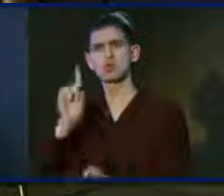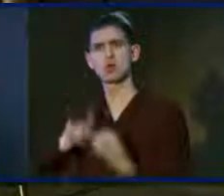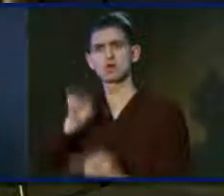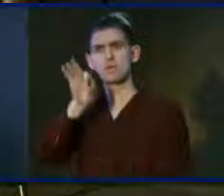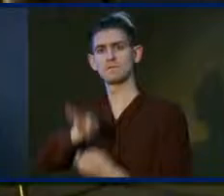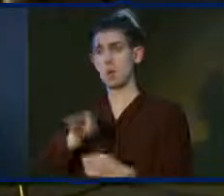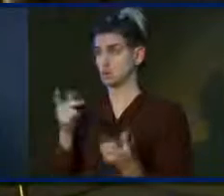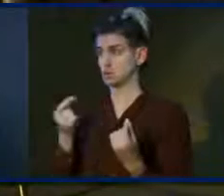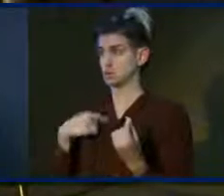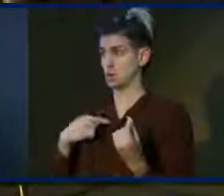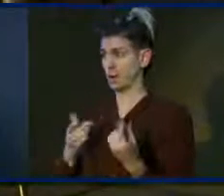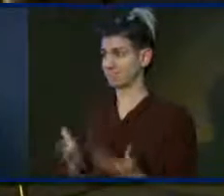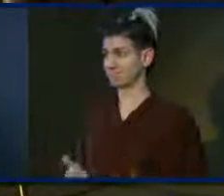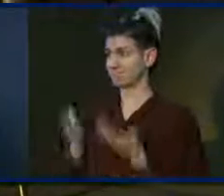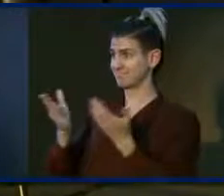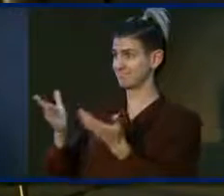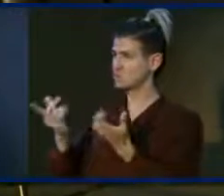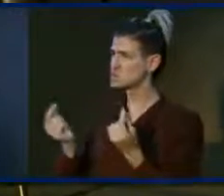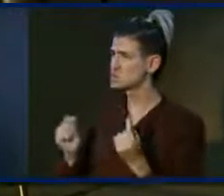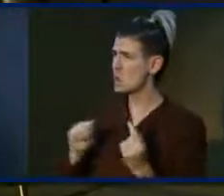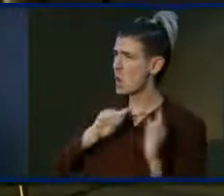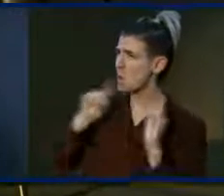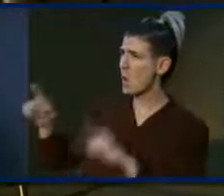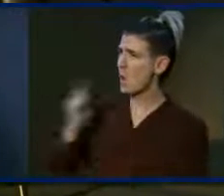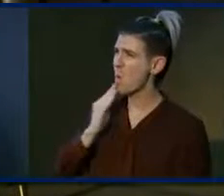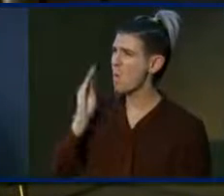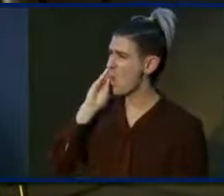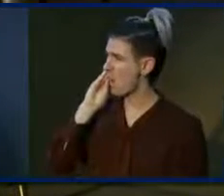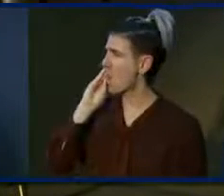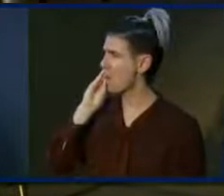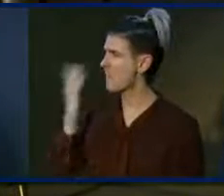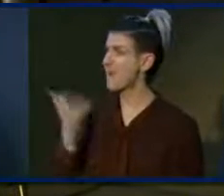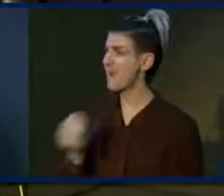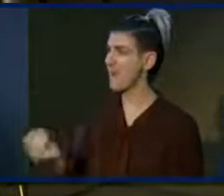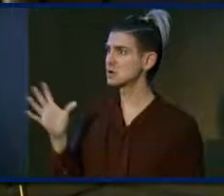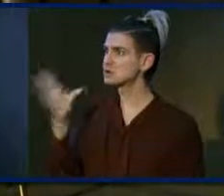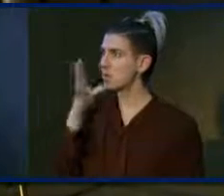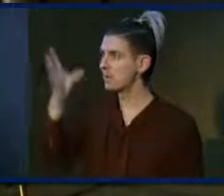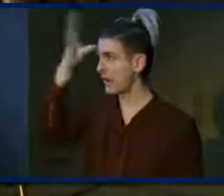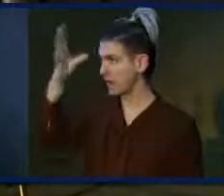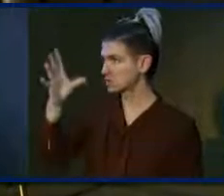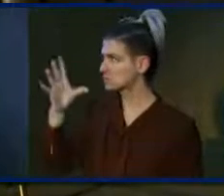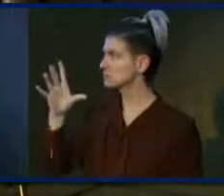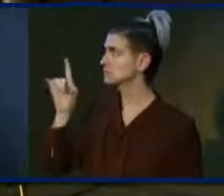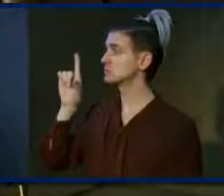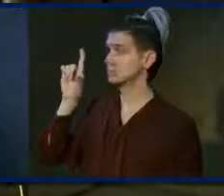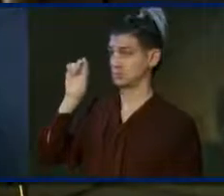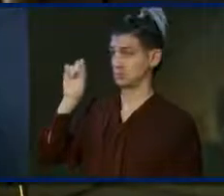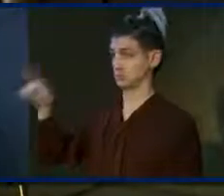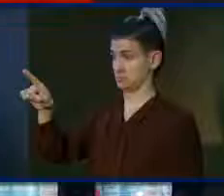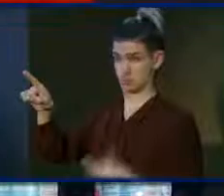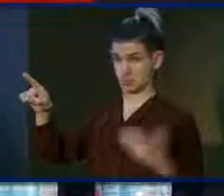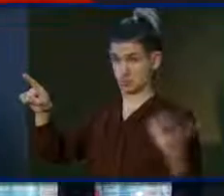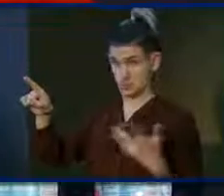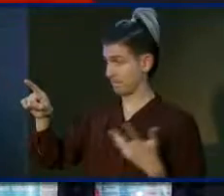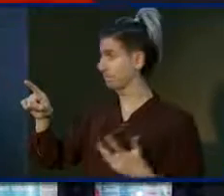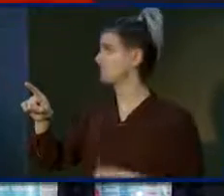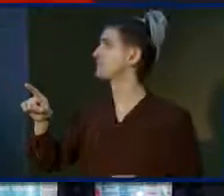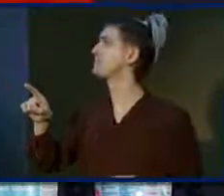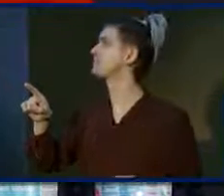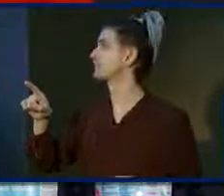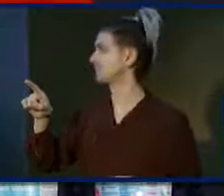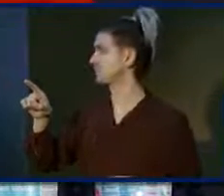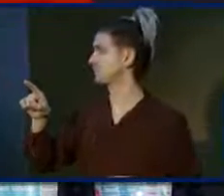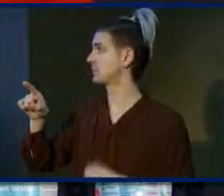home and ask your parents to do one thing for them, for the kid itself.